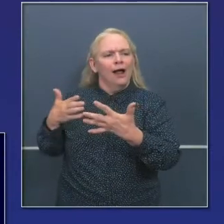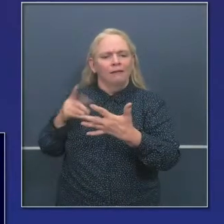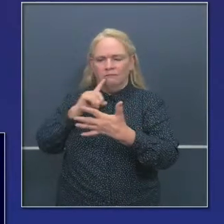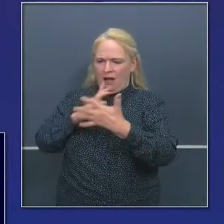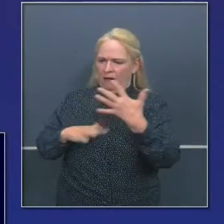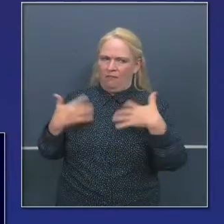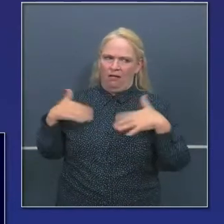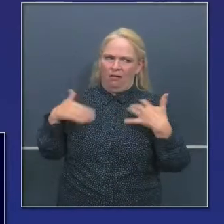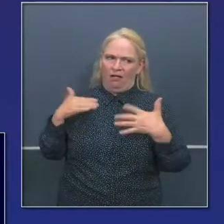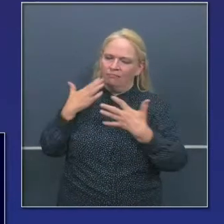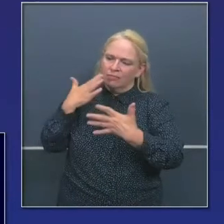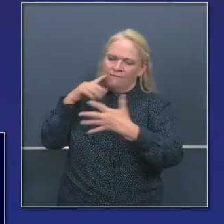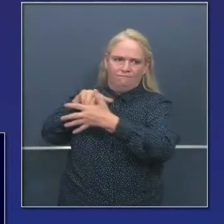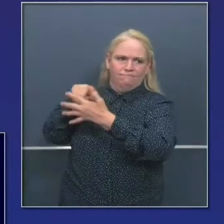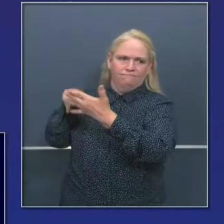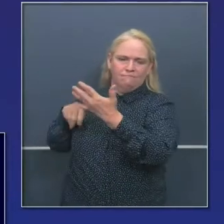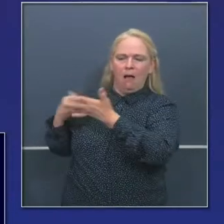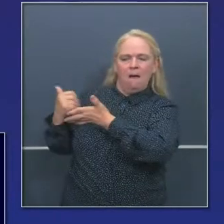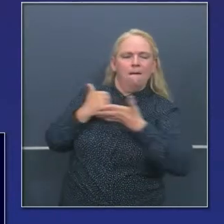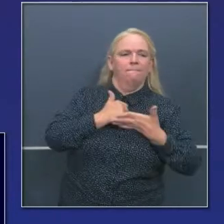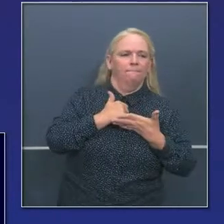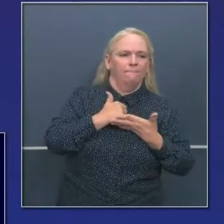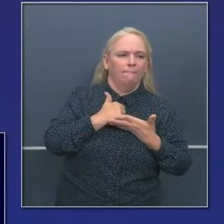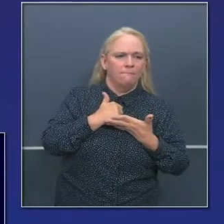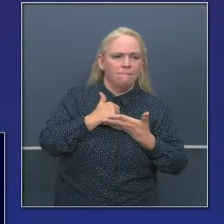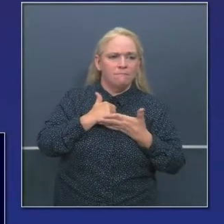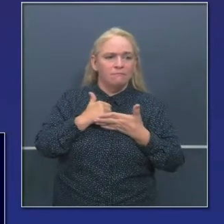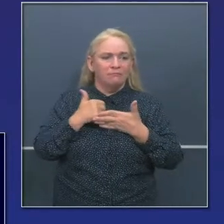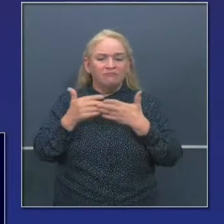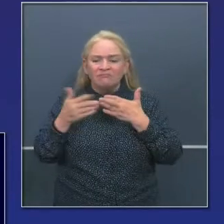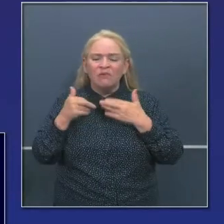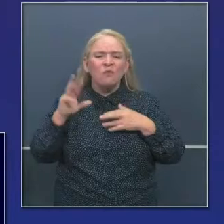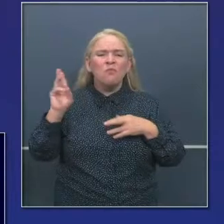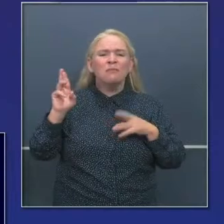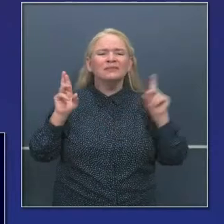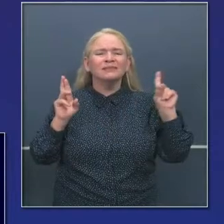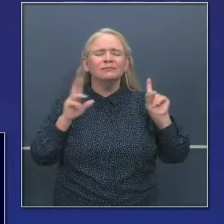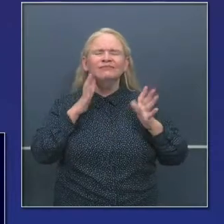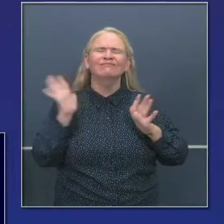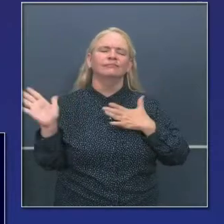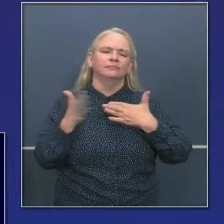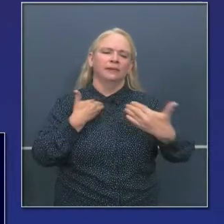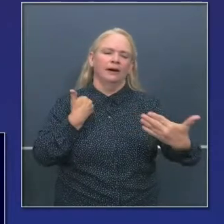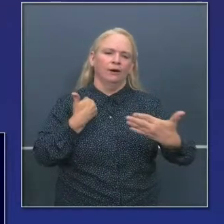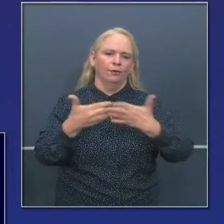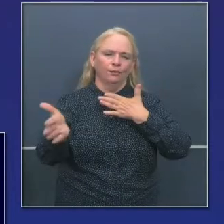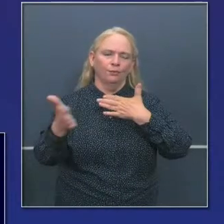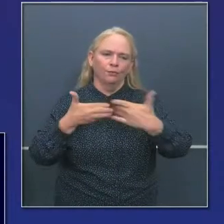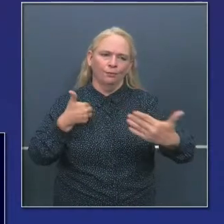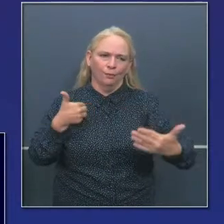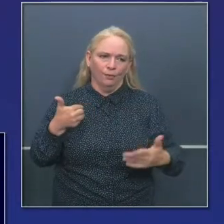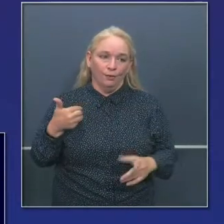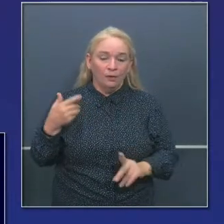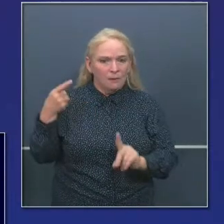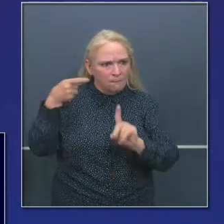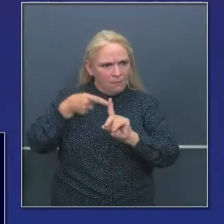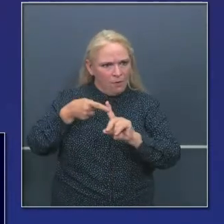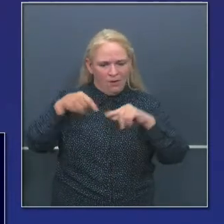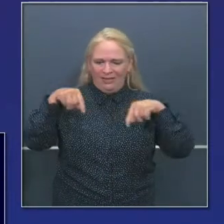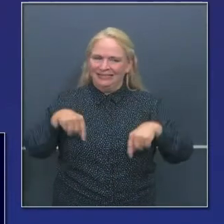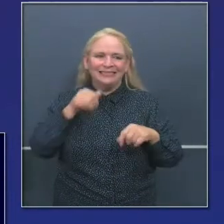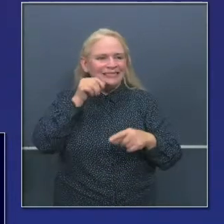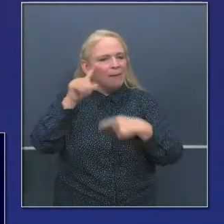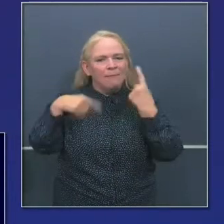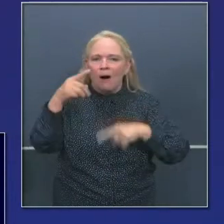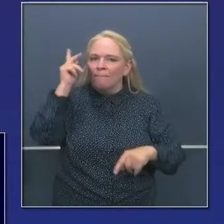but 2 representing the Republican Party, 2 representing the Democratic Party, making the point that this is not a partisan issue, this is